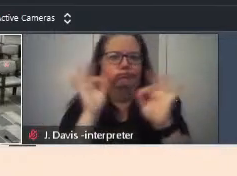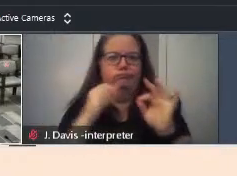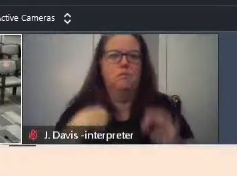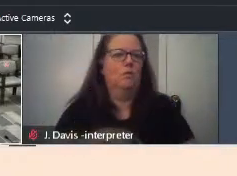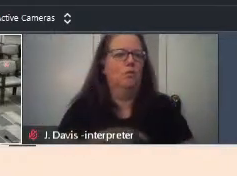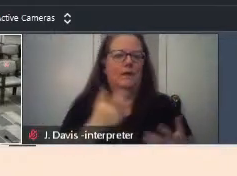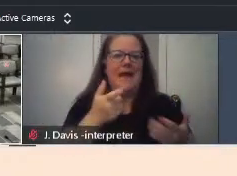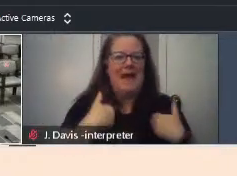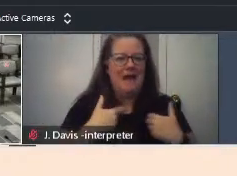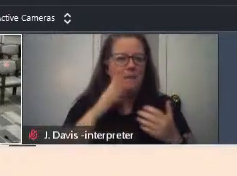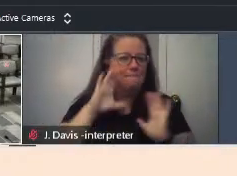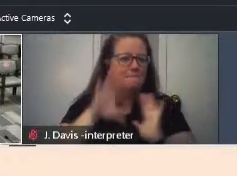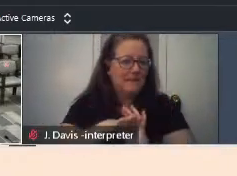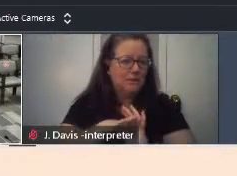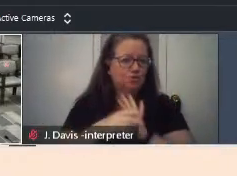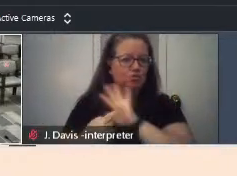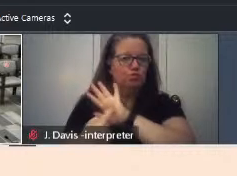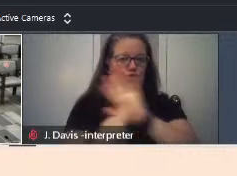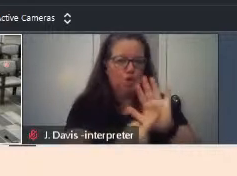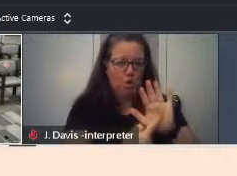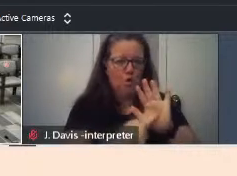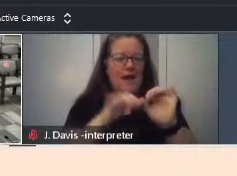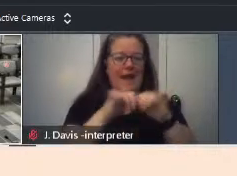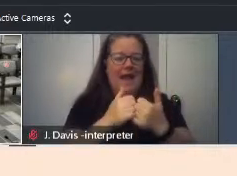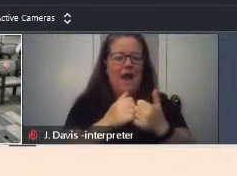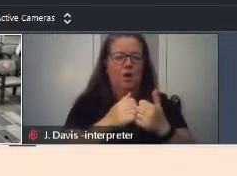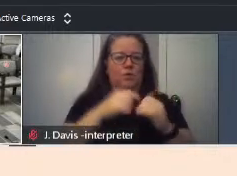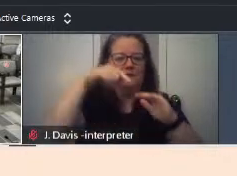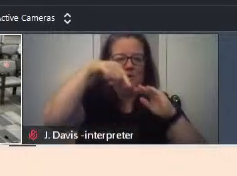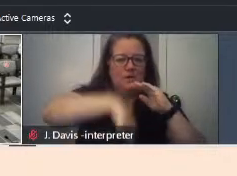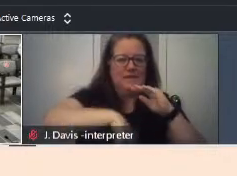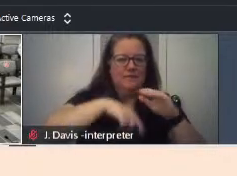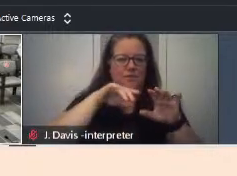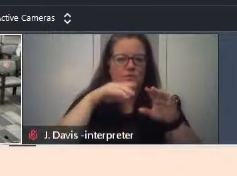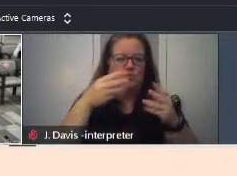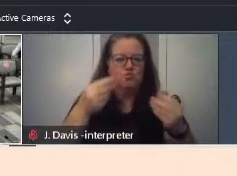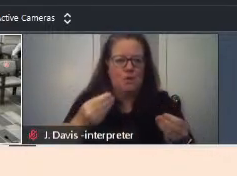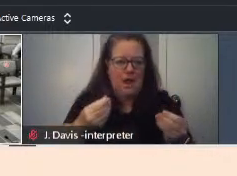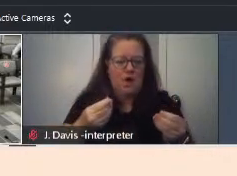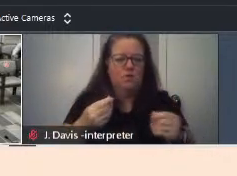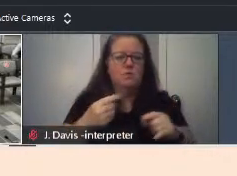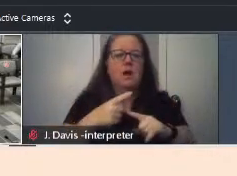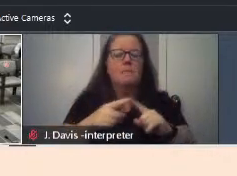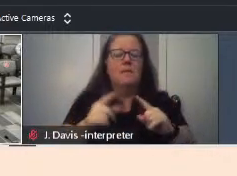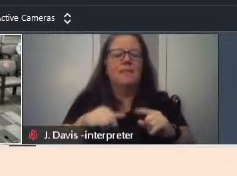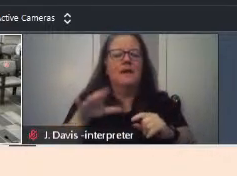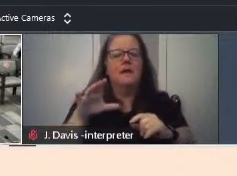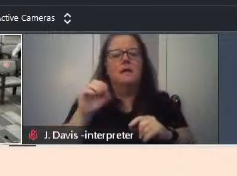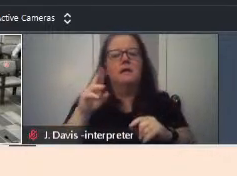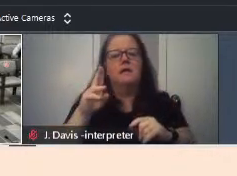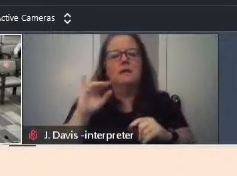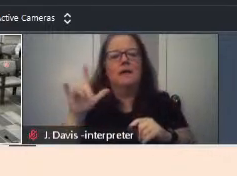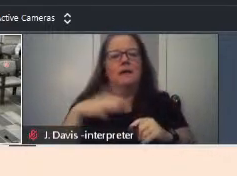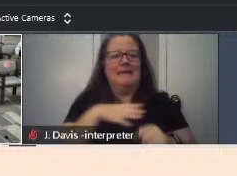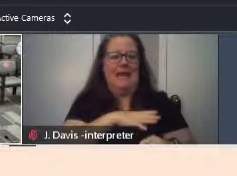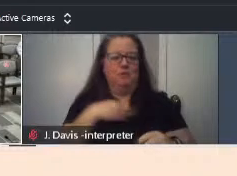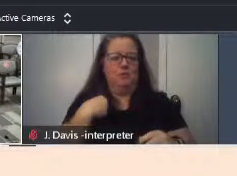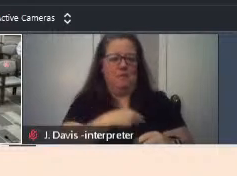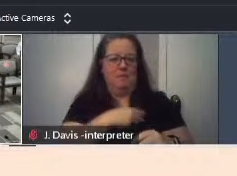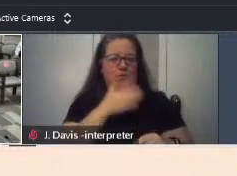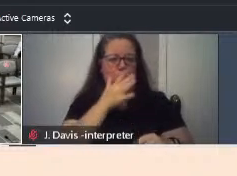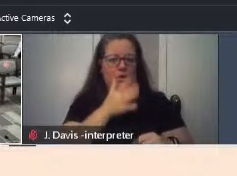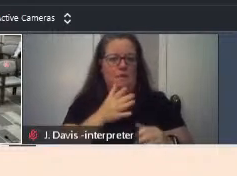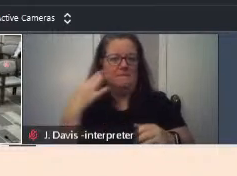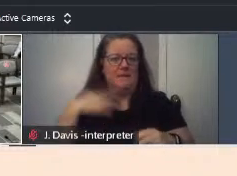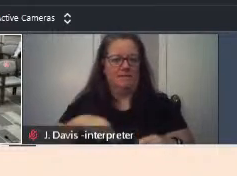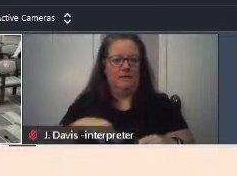have the pictures to show how you go down in the ground. I know it's there, but I think the council members would benefit from that in the future. Okay,